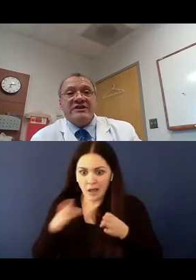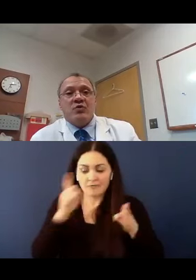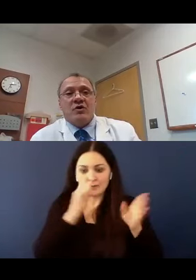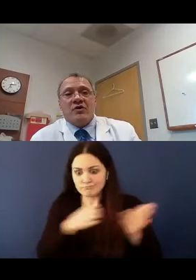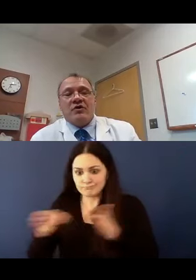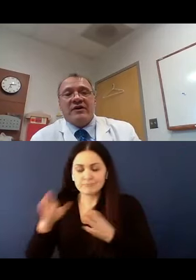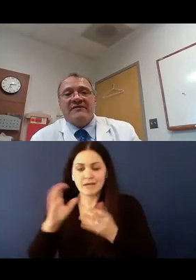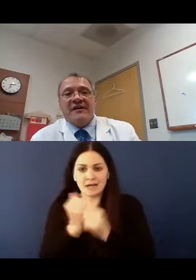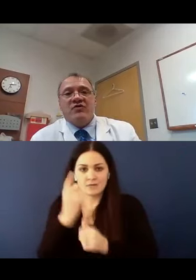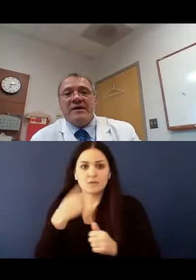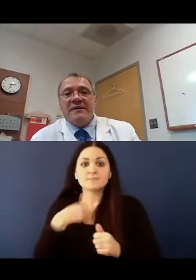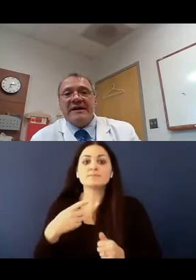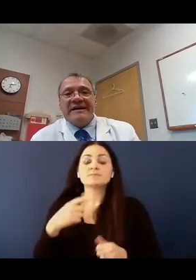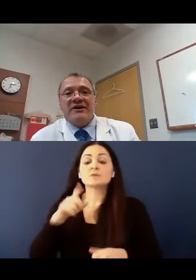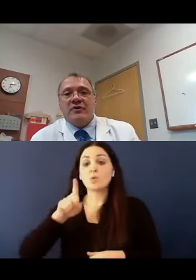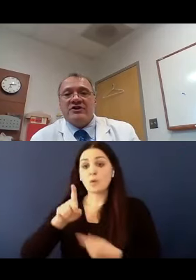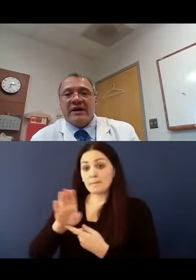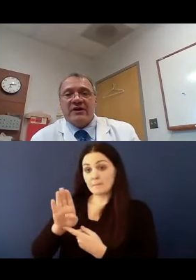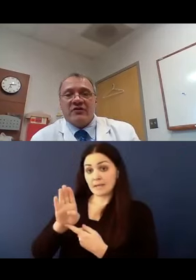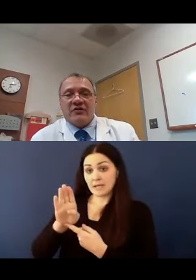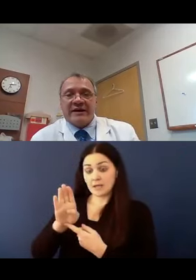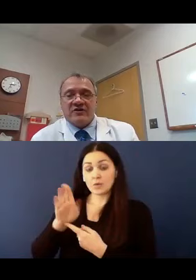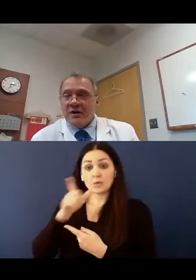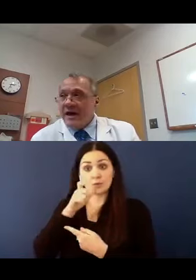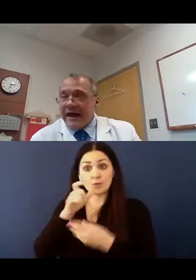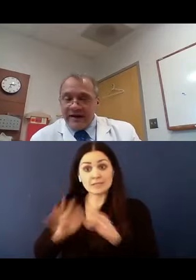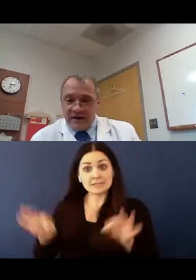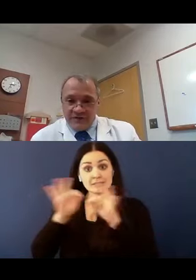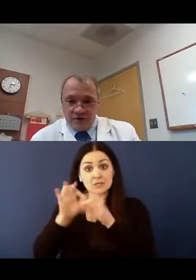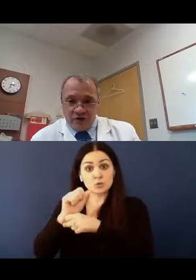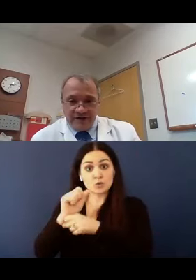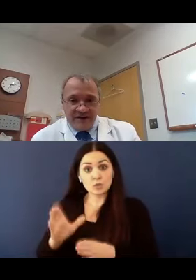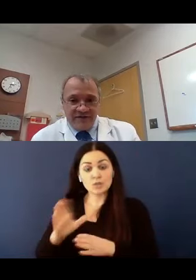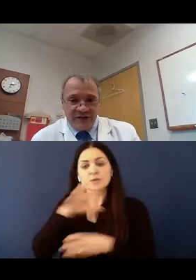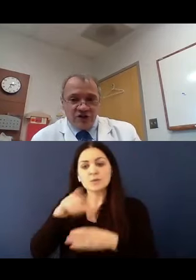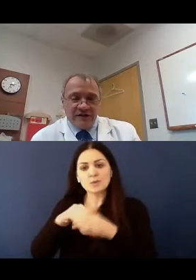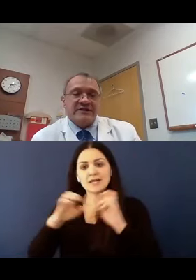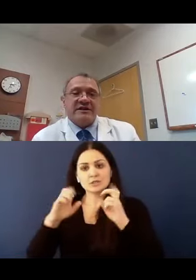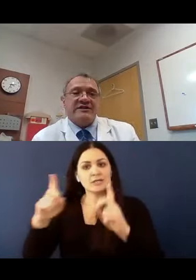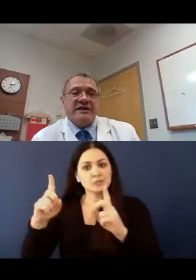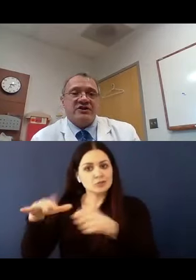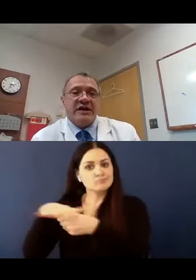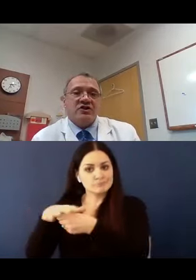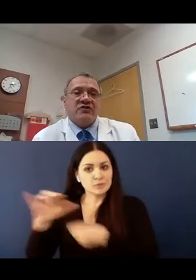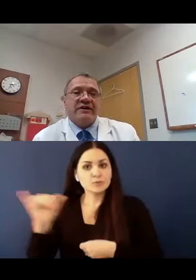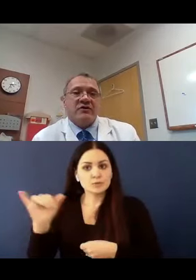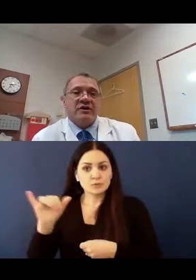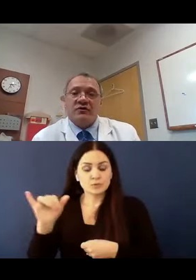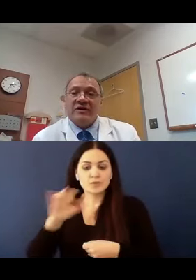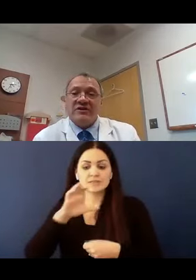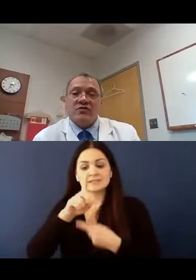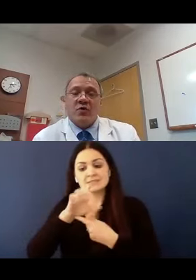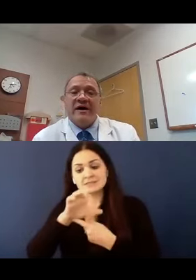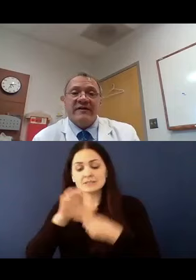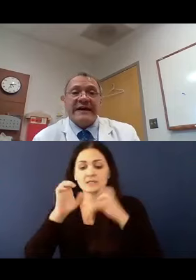So essential workers in phase 1B include educational sector. And if you look at the definition in the CDC, educational sector